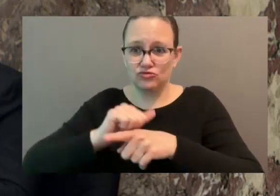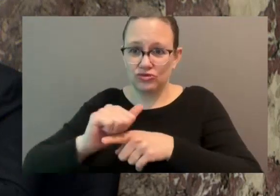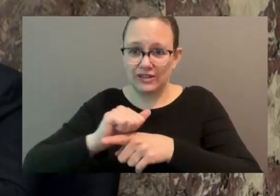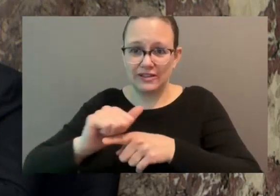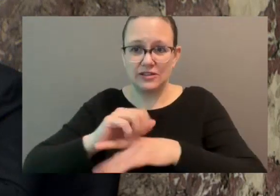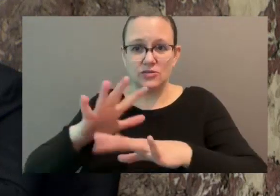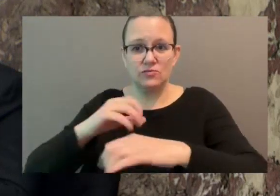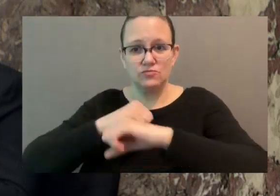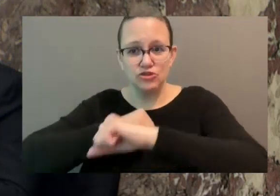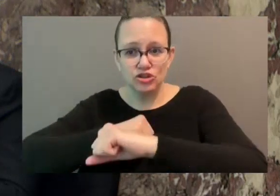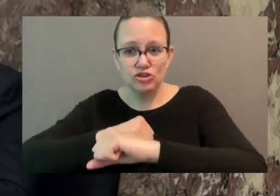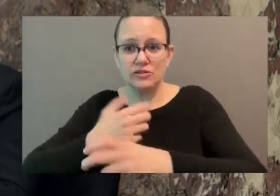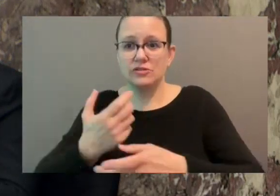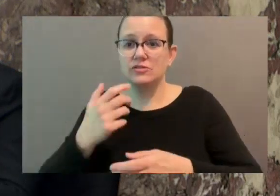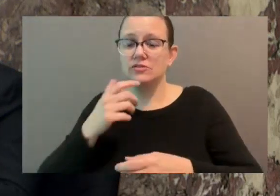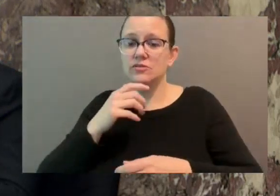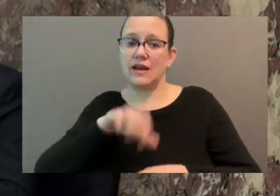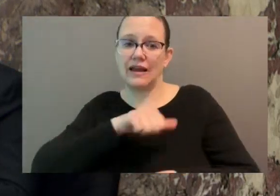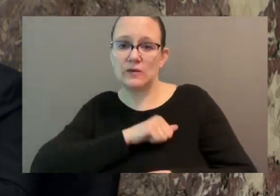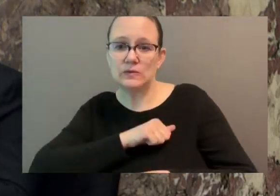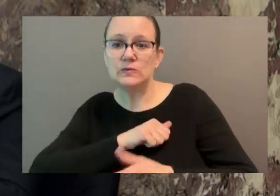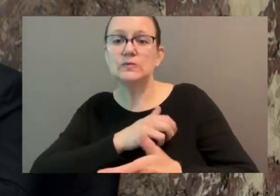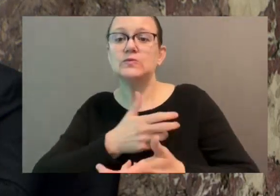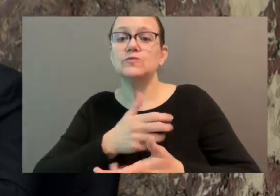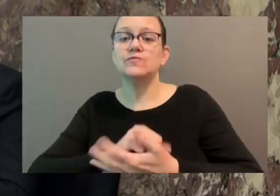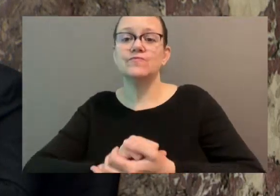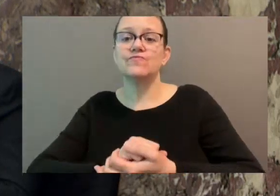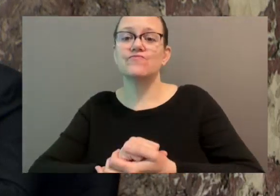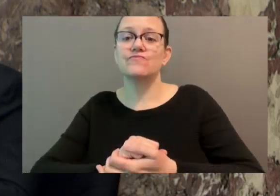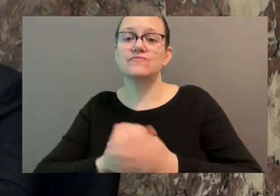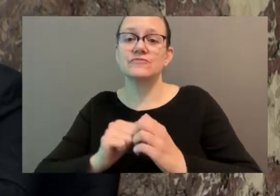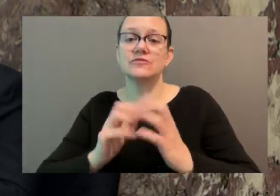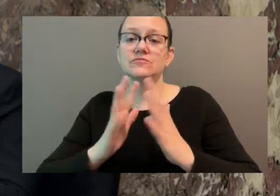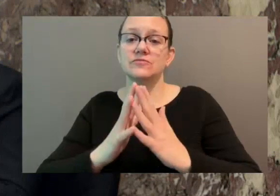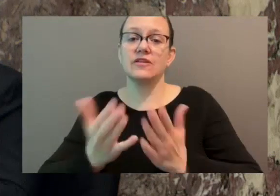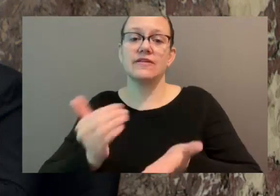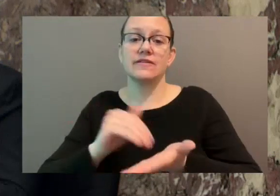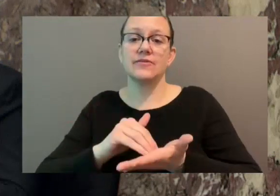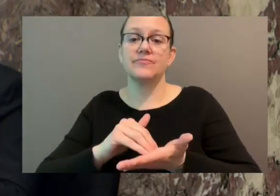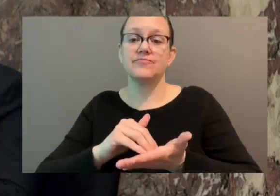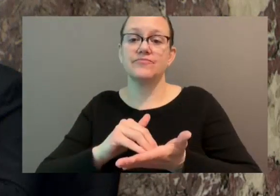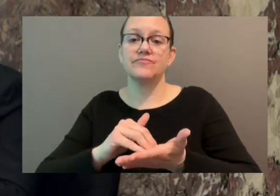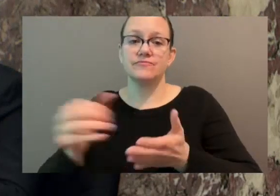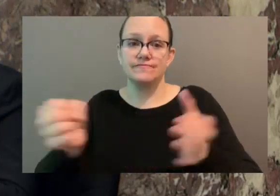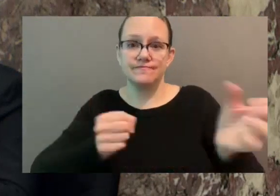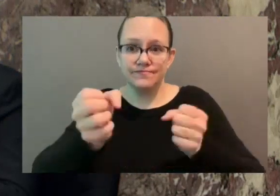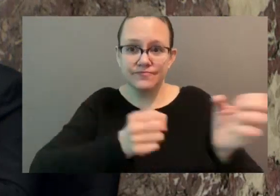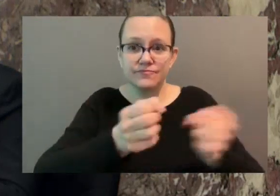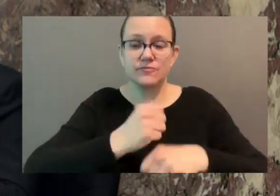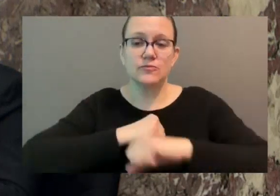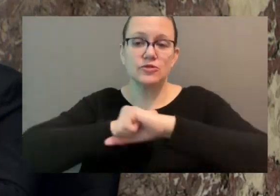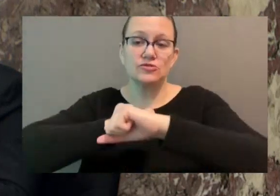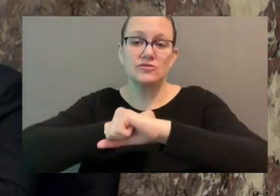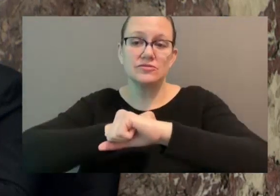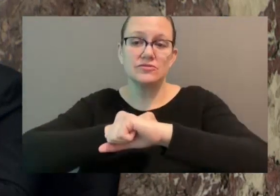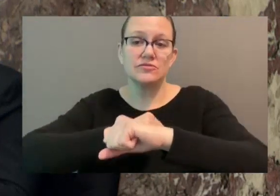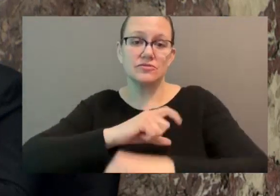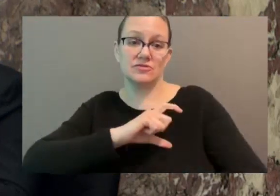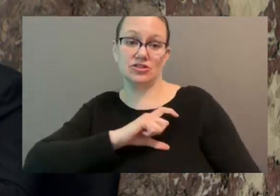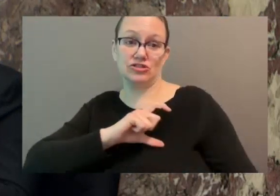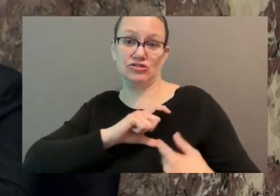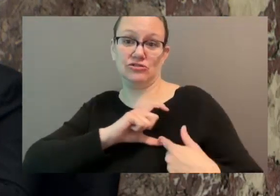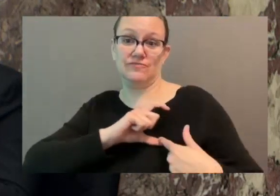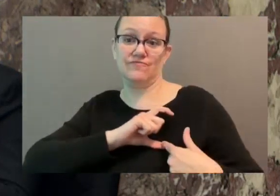organization, which had been cut by the previous government, the one that was working on the safety of nurses. They cut it in 2010 when